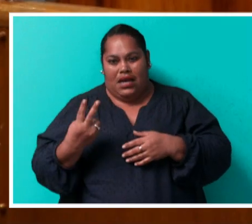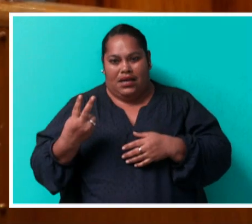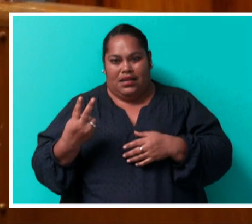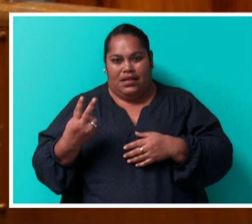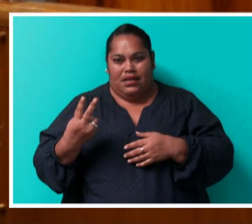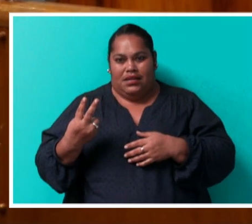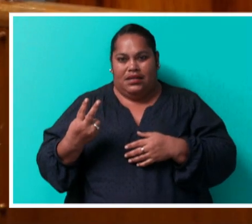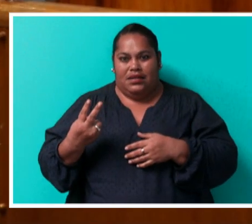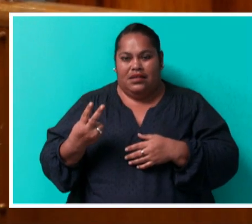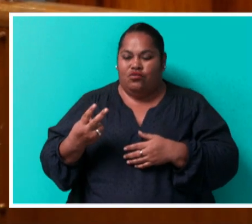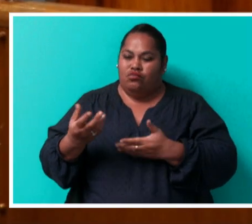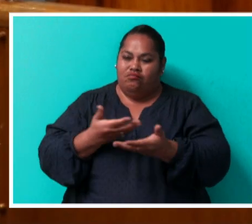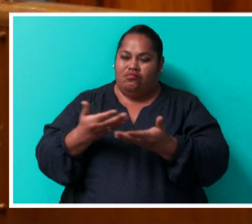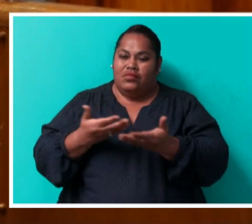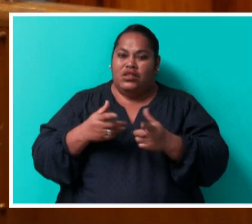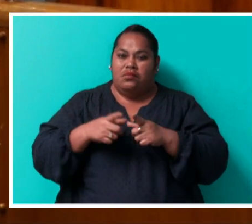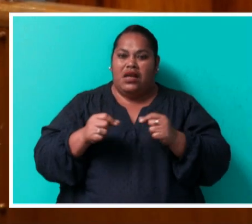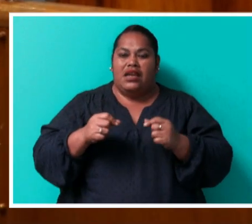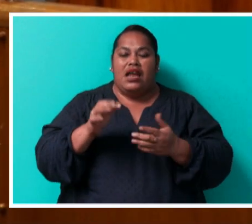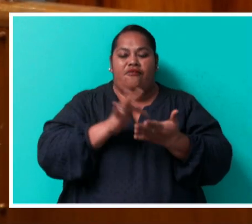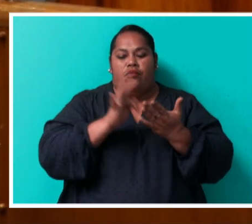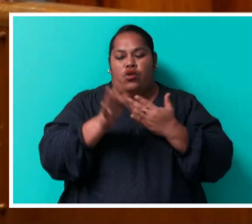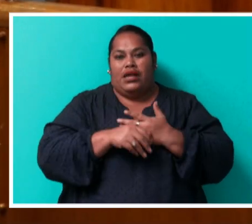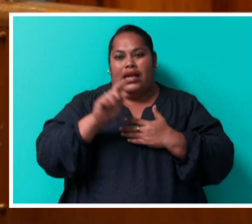Defense Dialogue in February of next year.